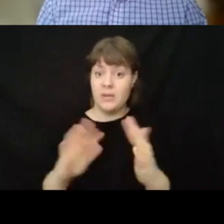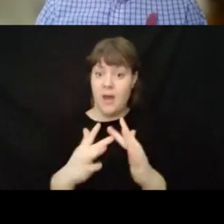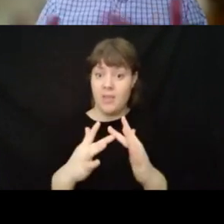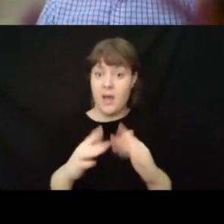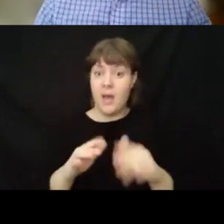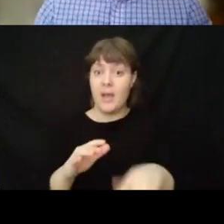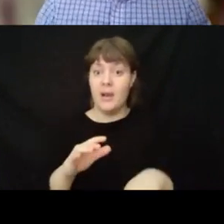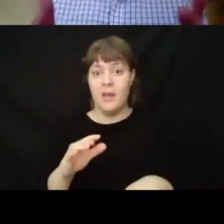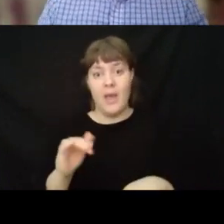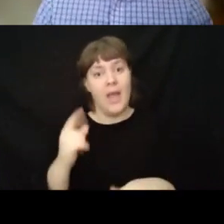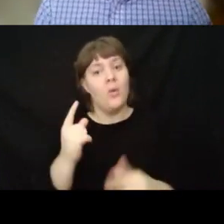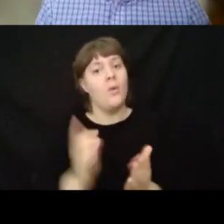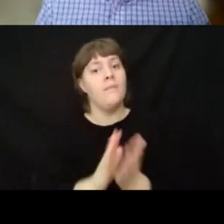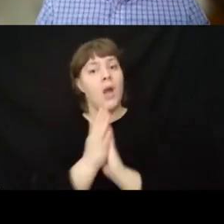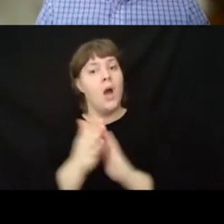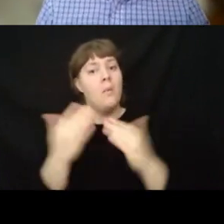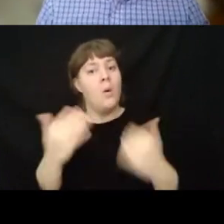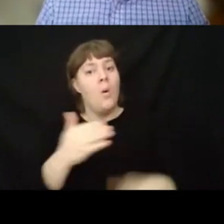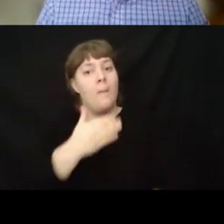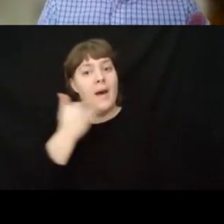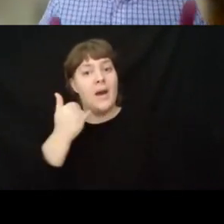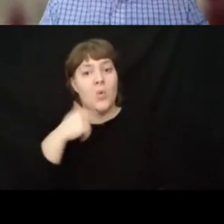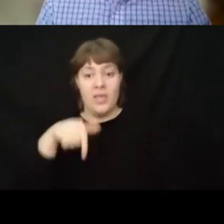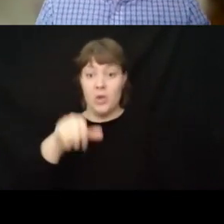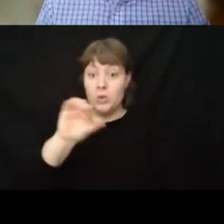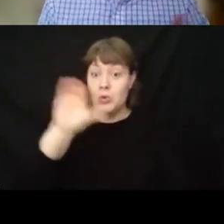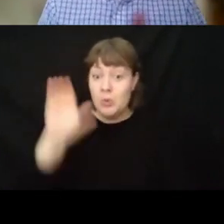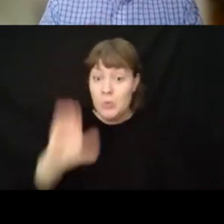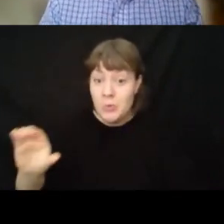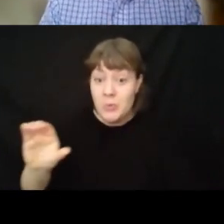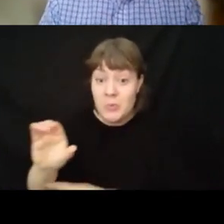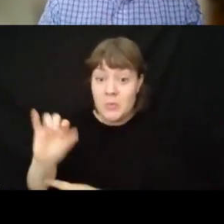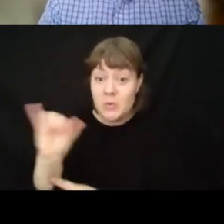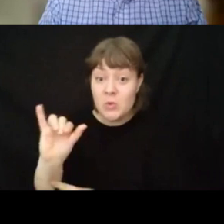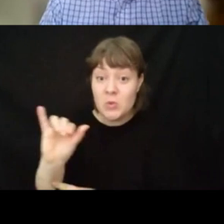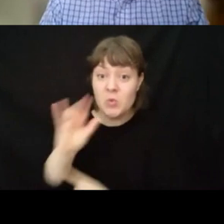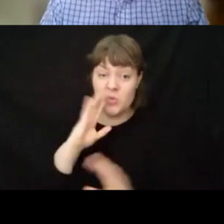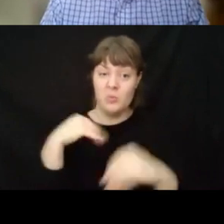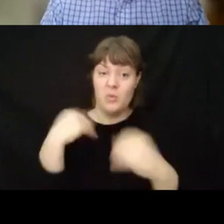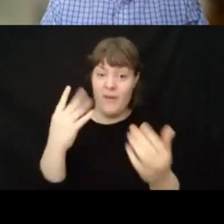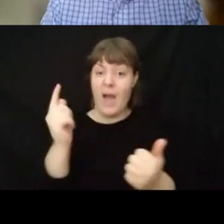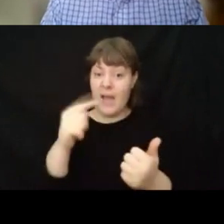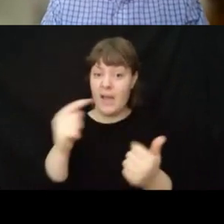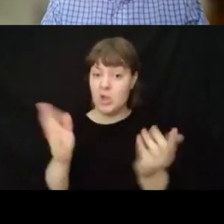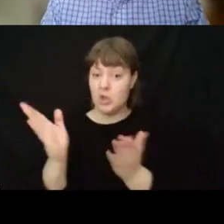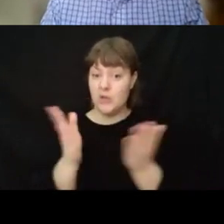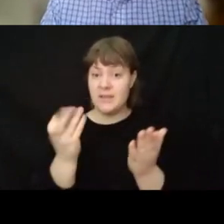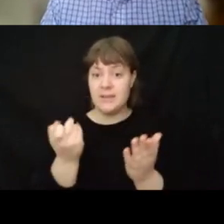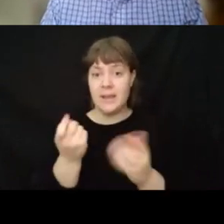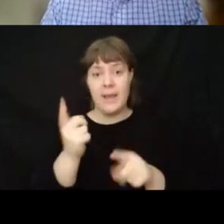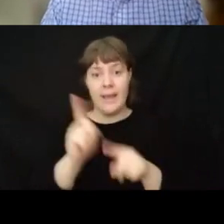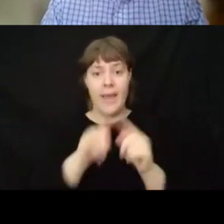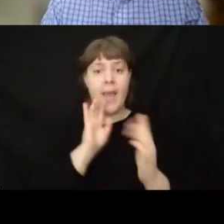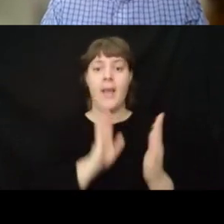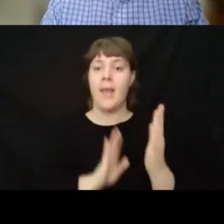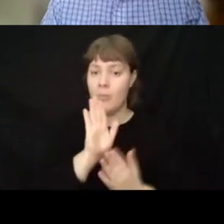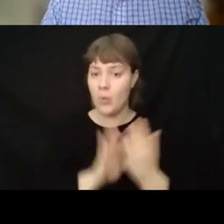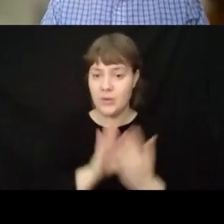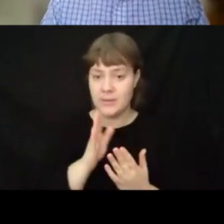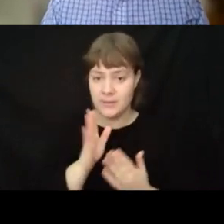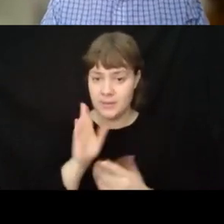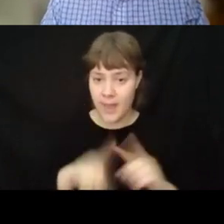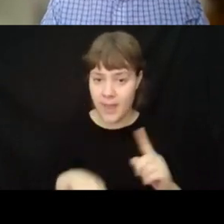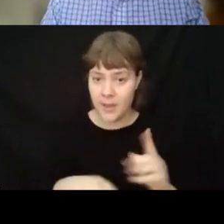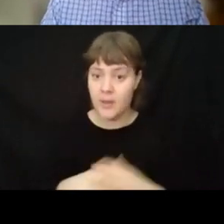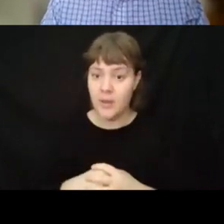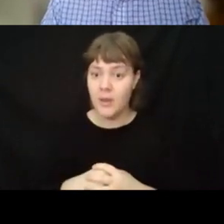become much, much better with this platform of Zoom to provide many of the services that can't be provided in person. So